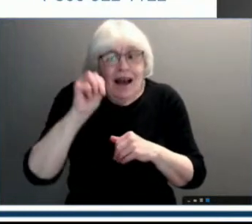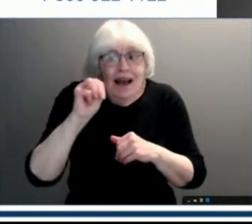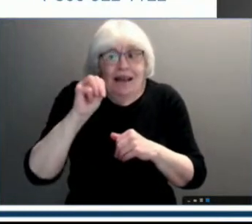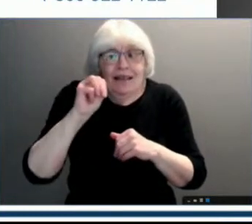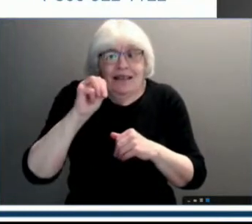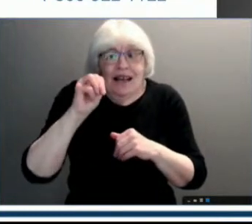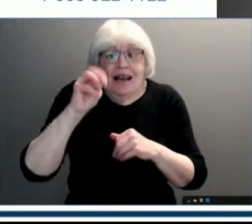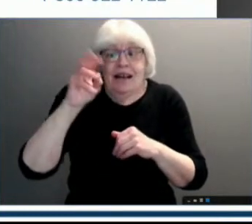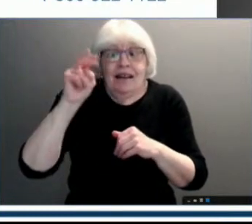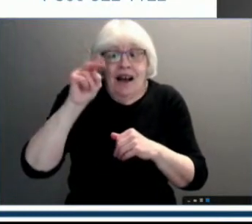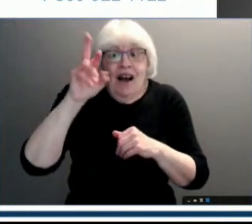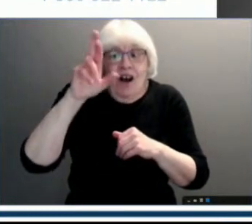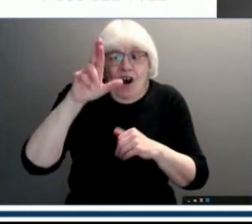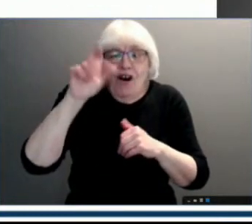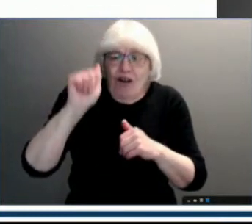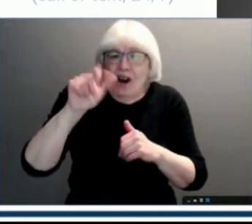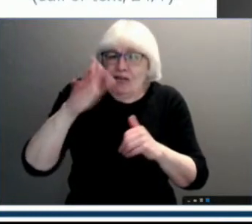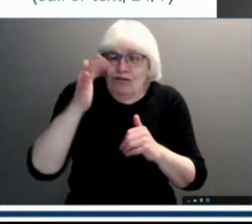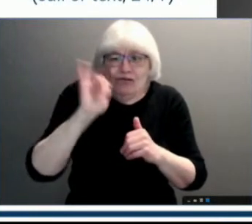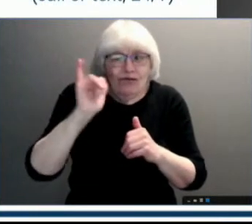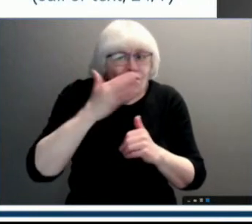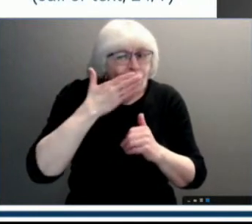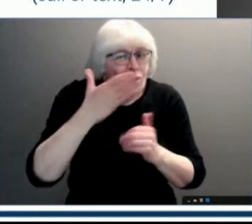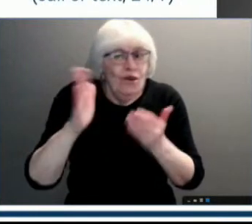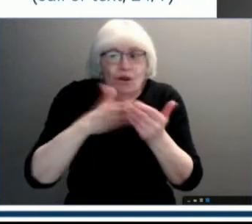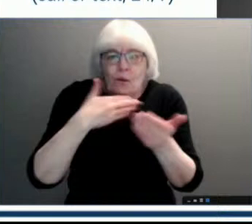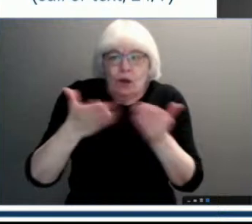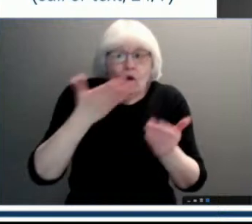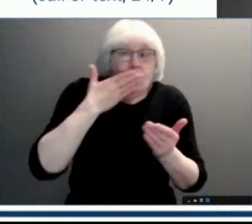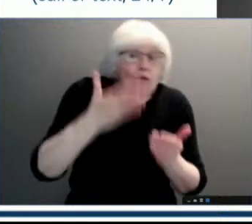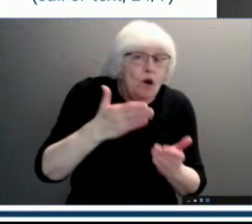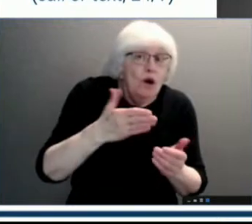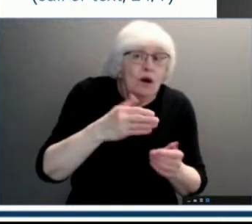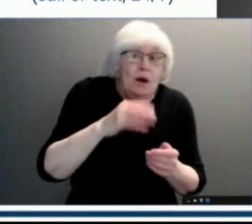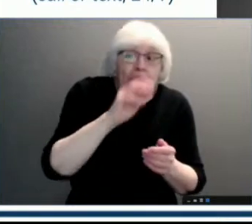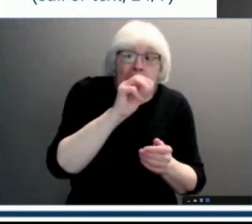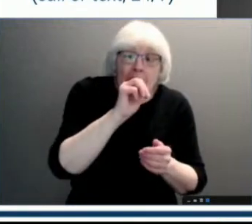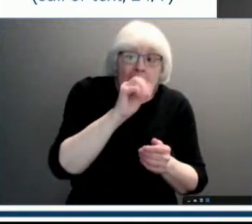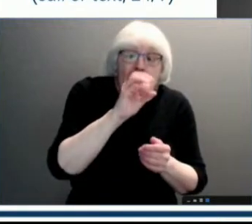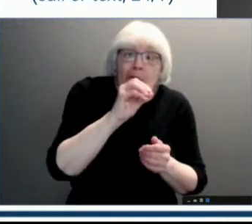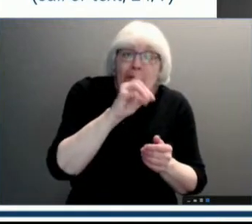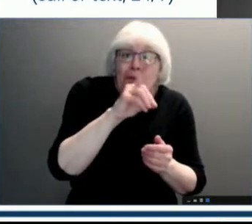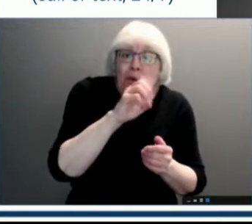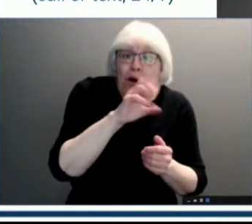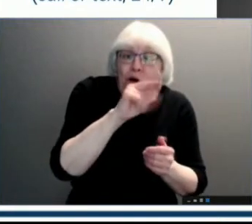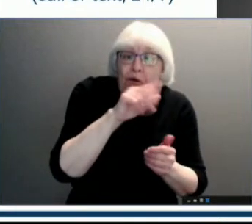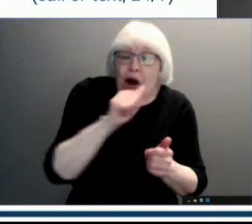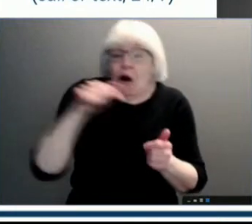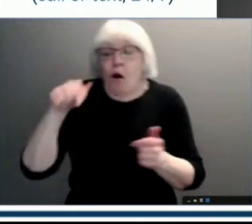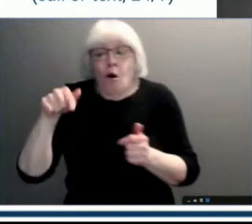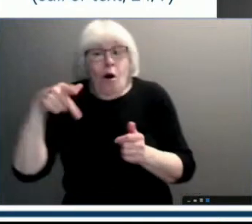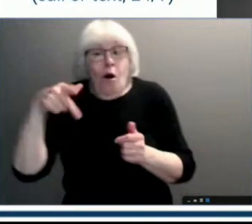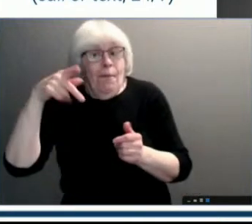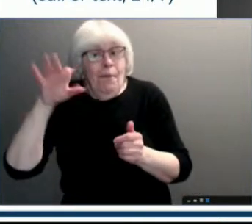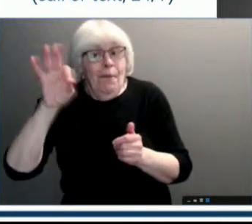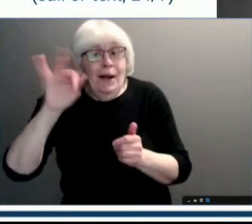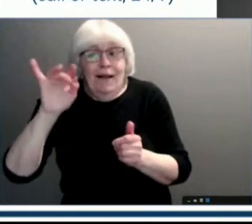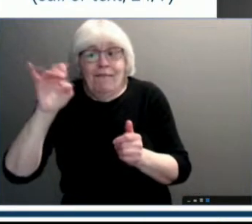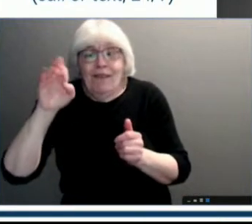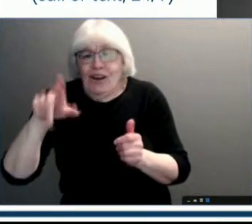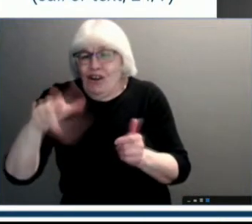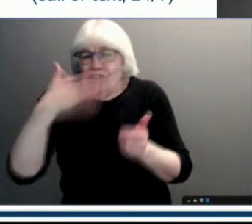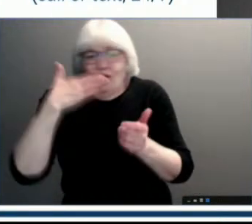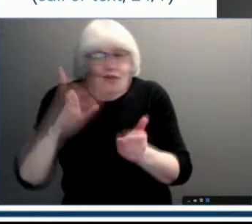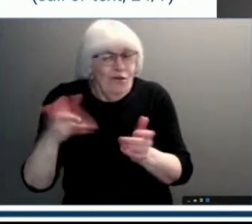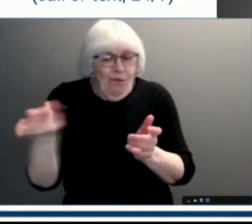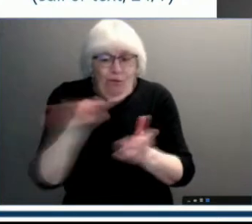doesn't matter whether it's Pfizer or Moderna. They are both effective and very safe. When it comes to booster doses, in fact,